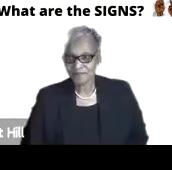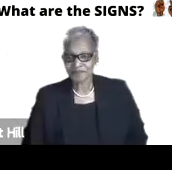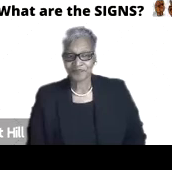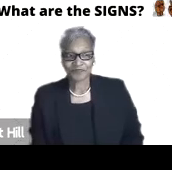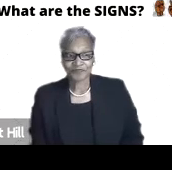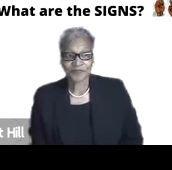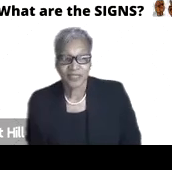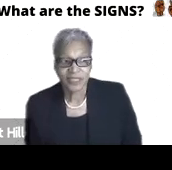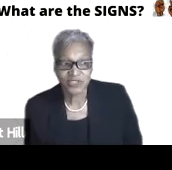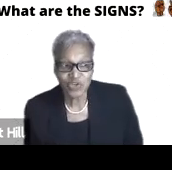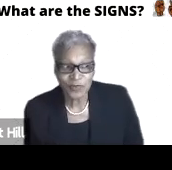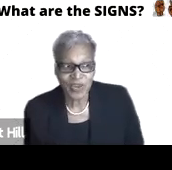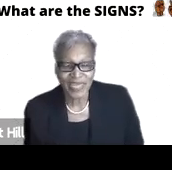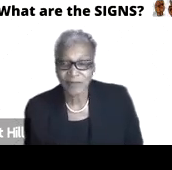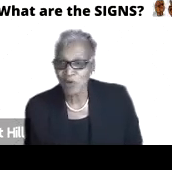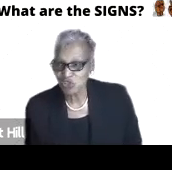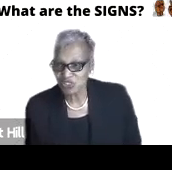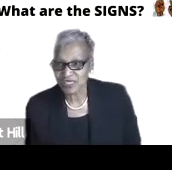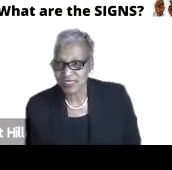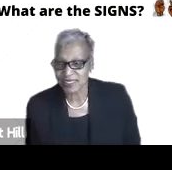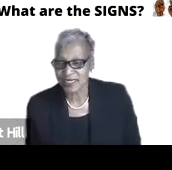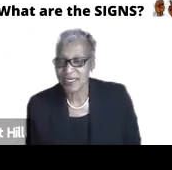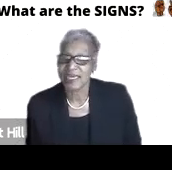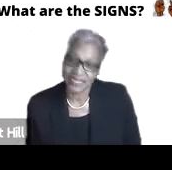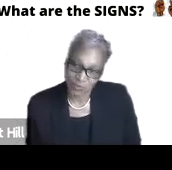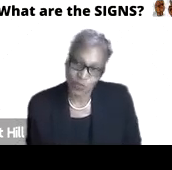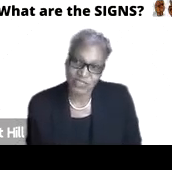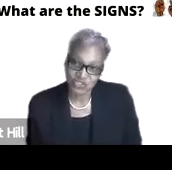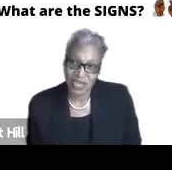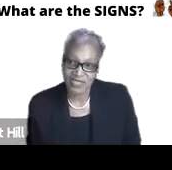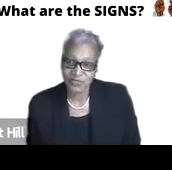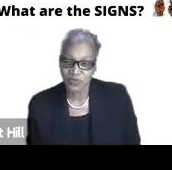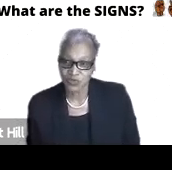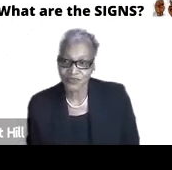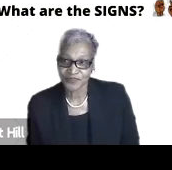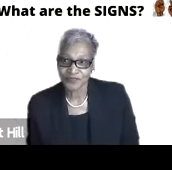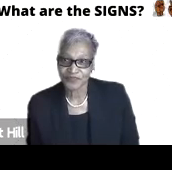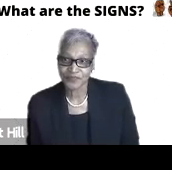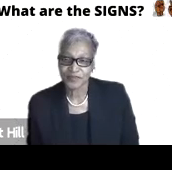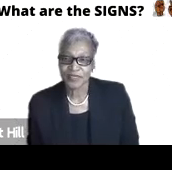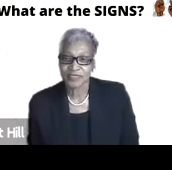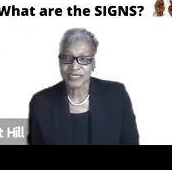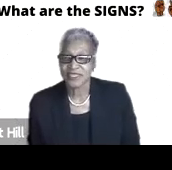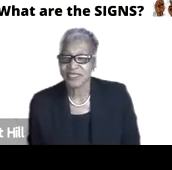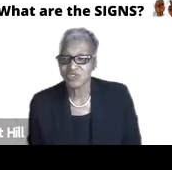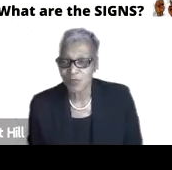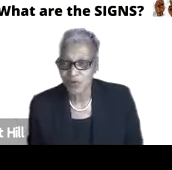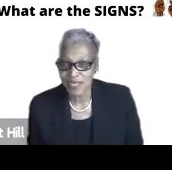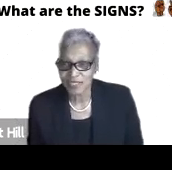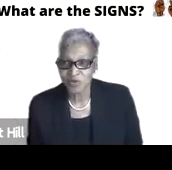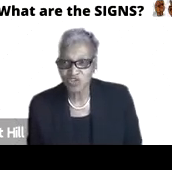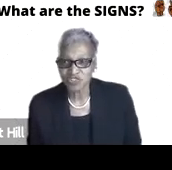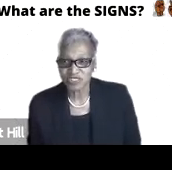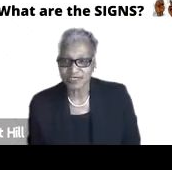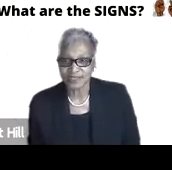Ready? The interpreter had emergency and it went to the hospital. Again, the interpreter